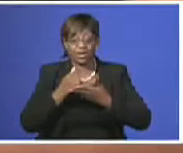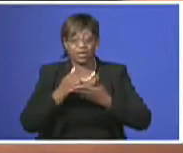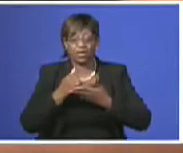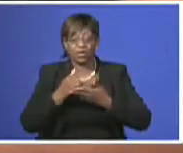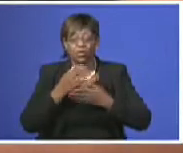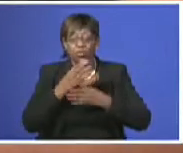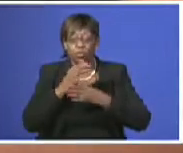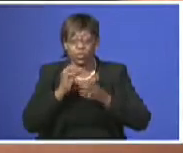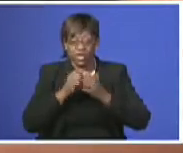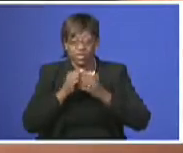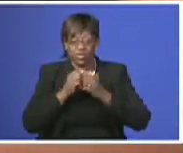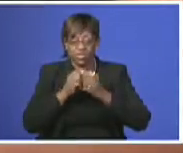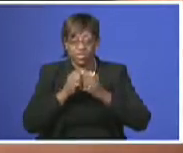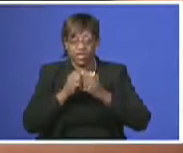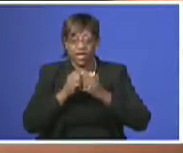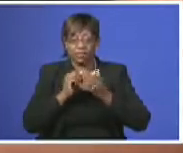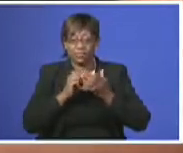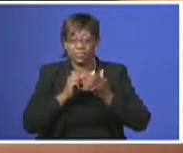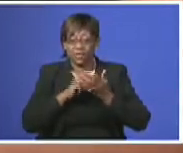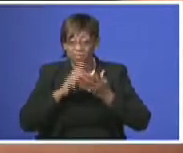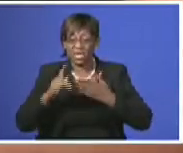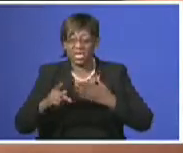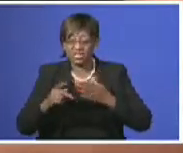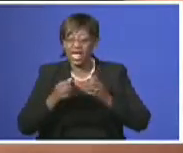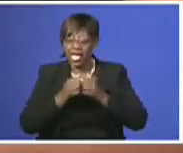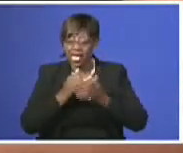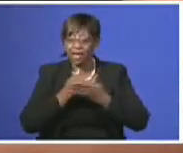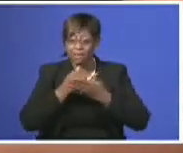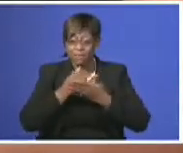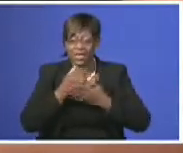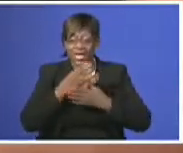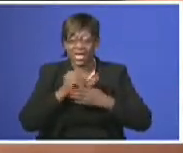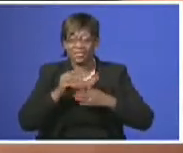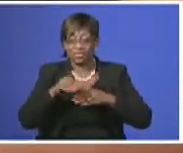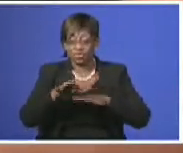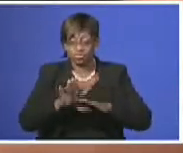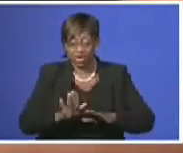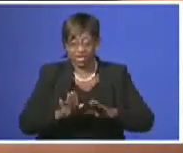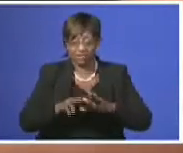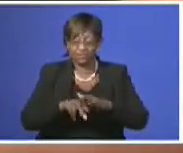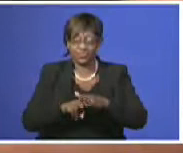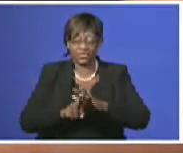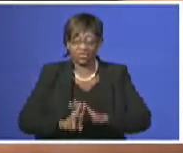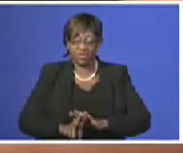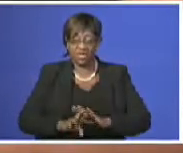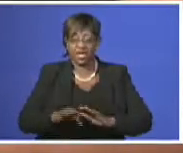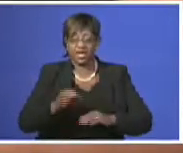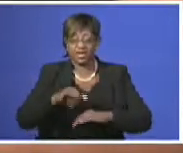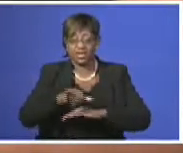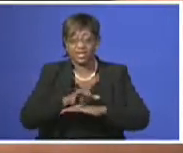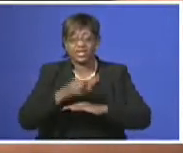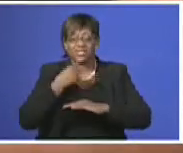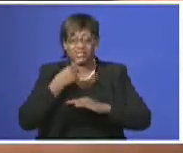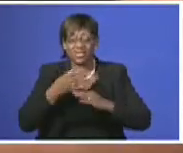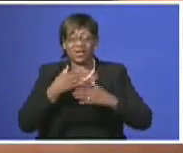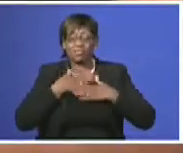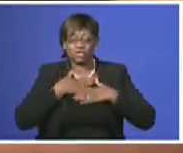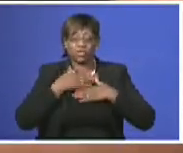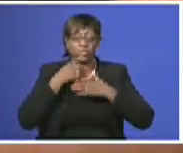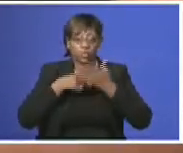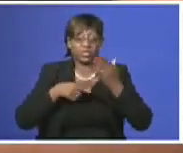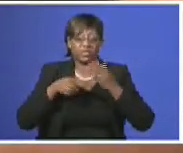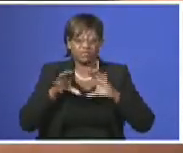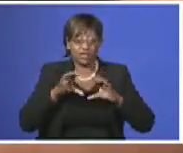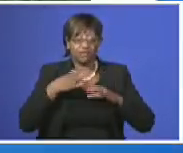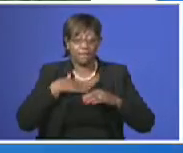had to deal with the coffin and to deal with the graveyard. So personally, I really appreciate what they have done for me